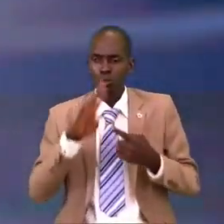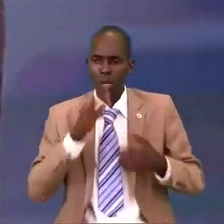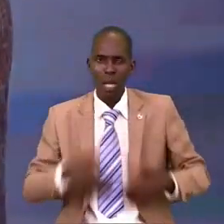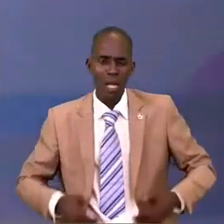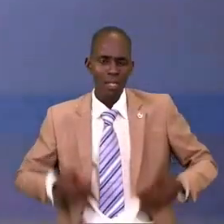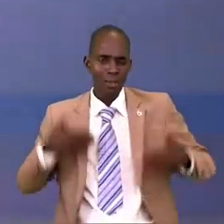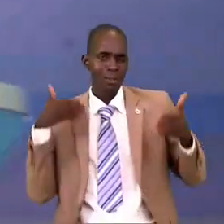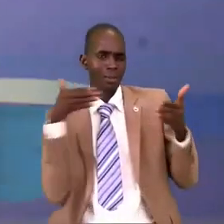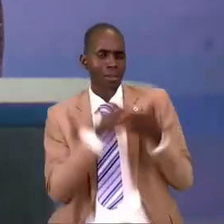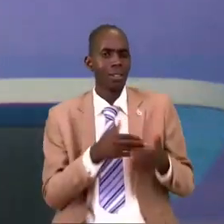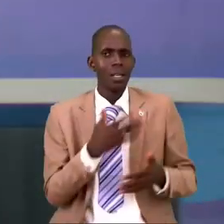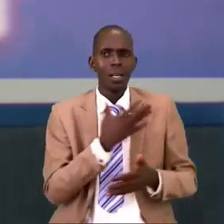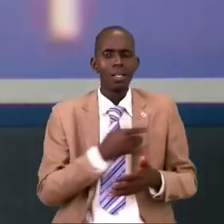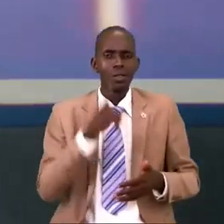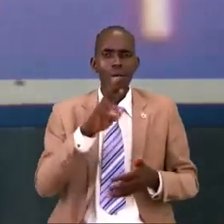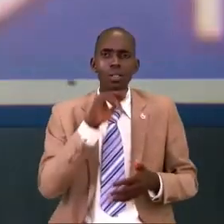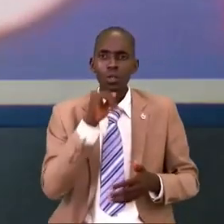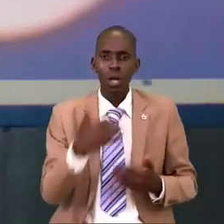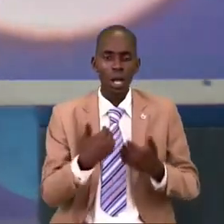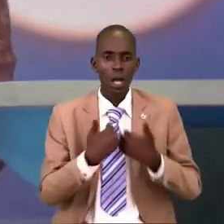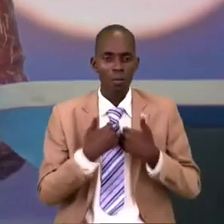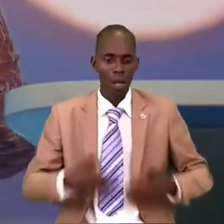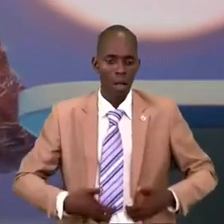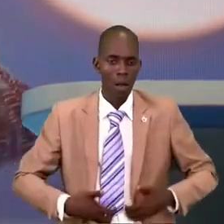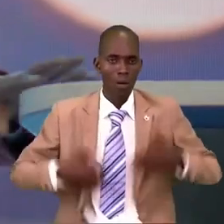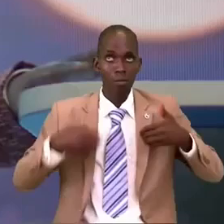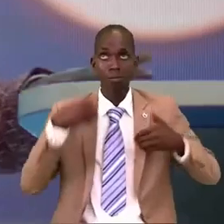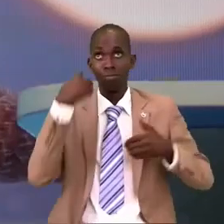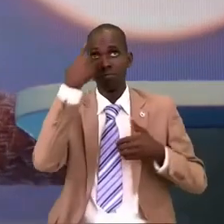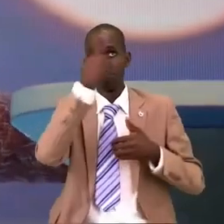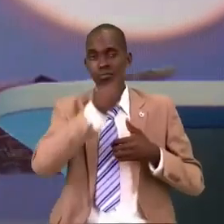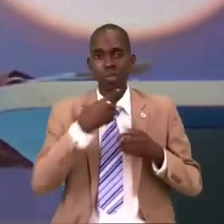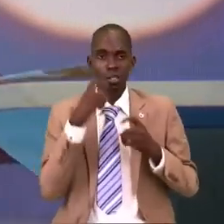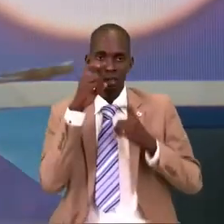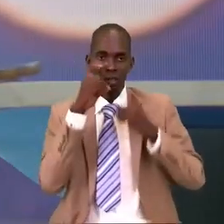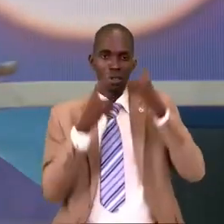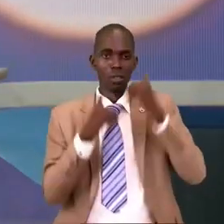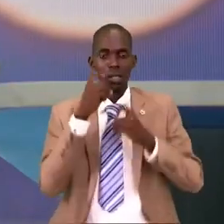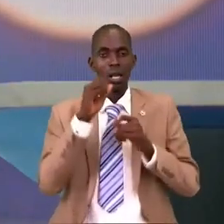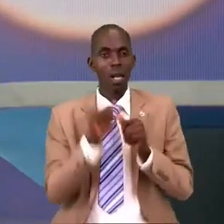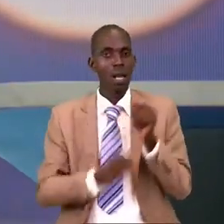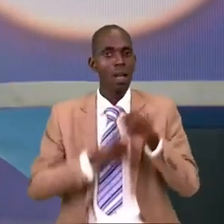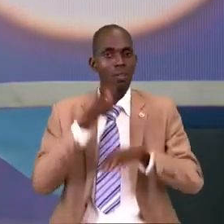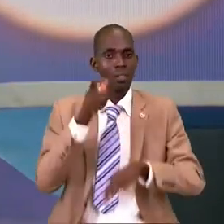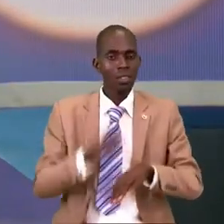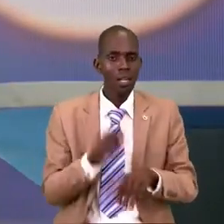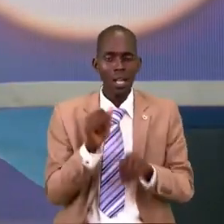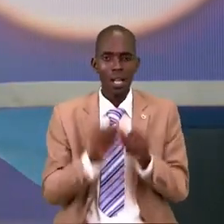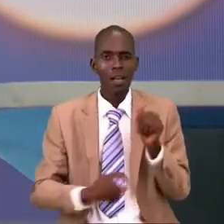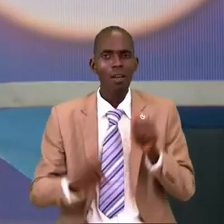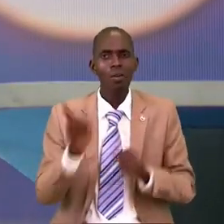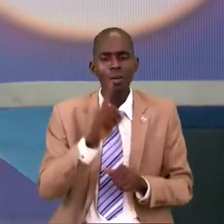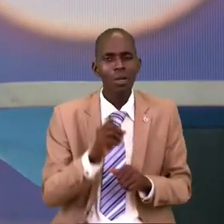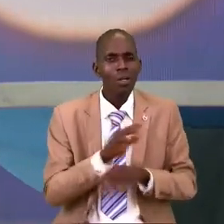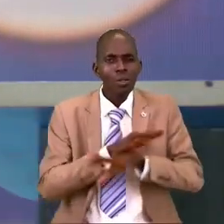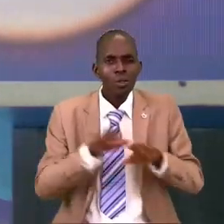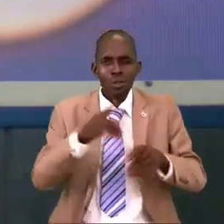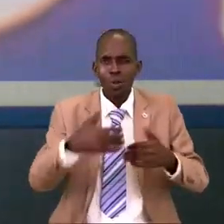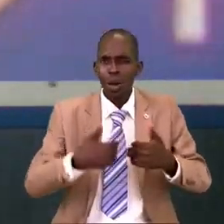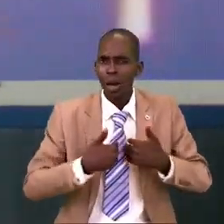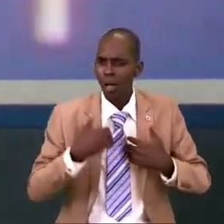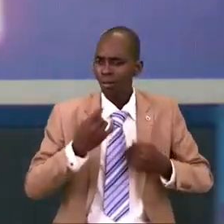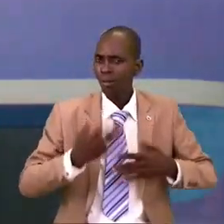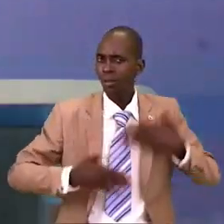don't you have the joy of salvation? Don't you have the release that comes with salvation? Don't you have the happiness